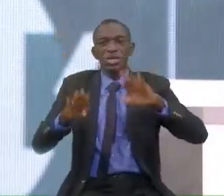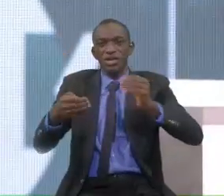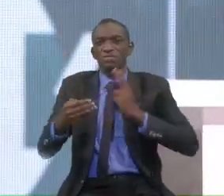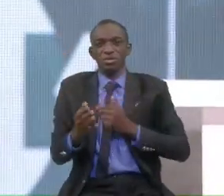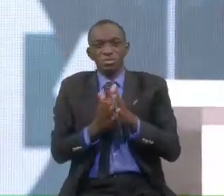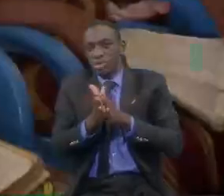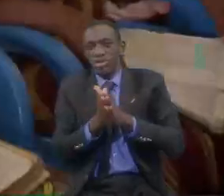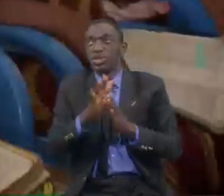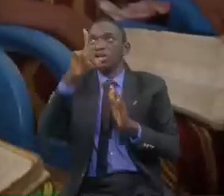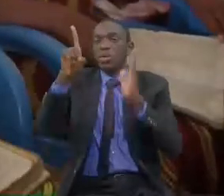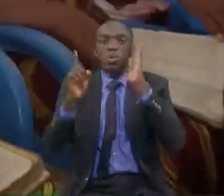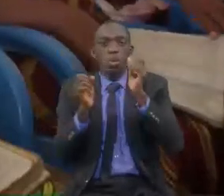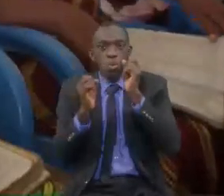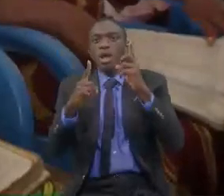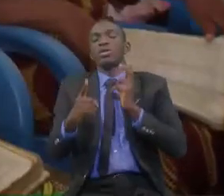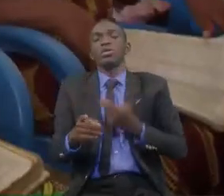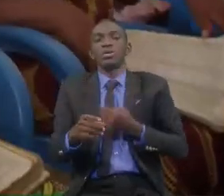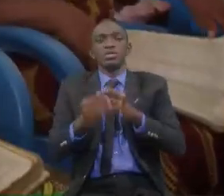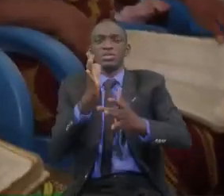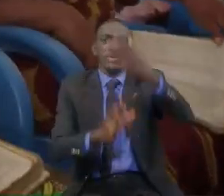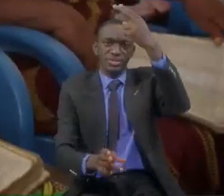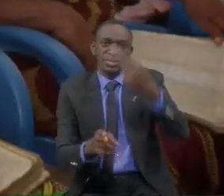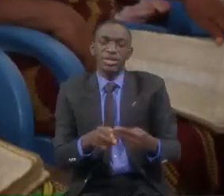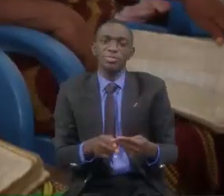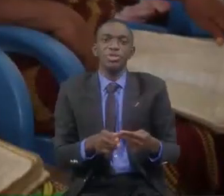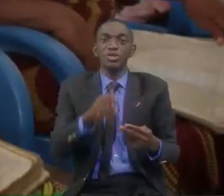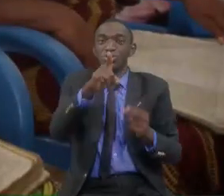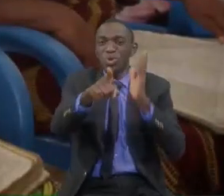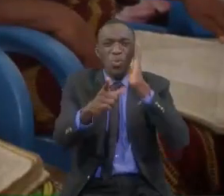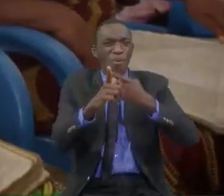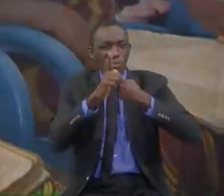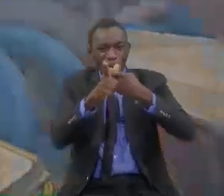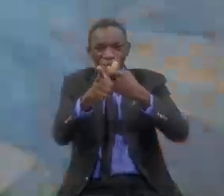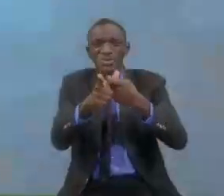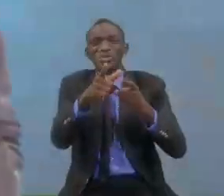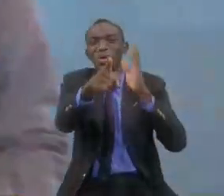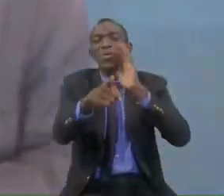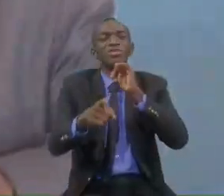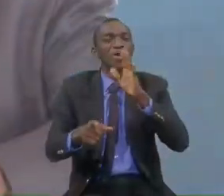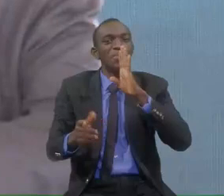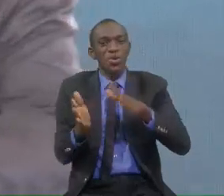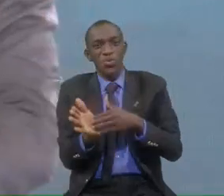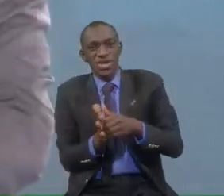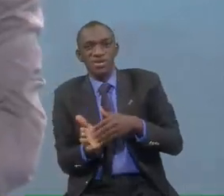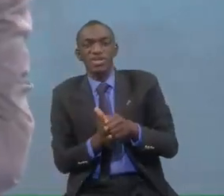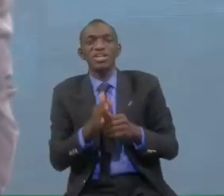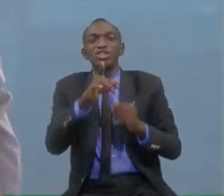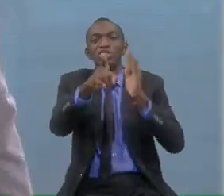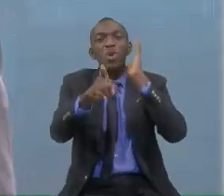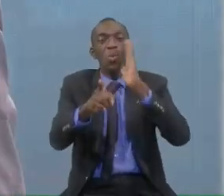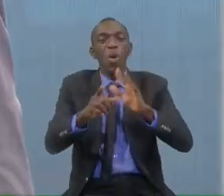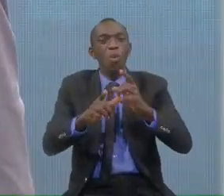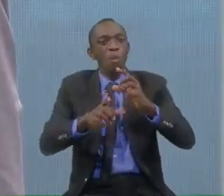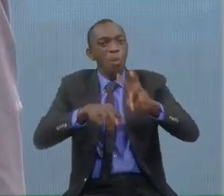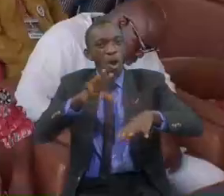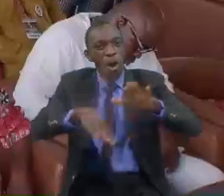in Jesus' name. You will run, you will not be weary. You will walk, you